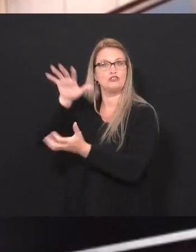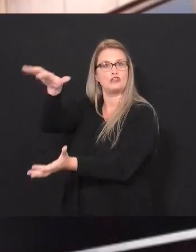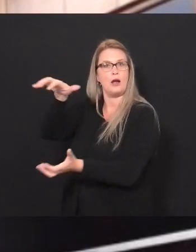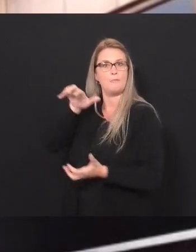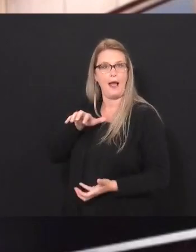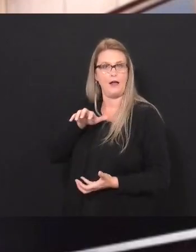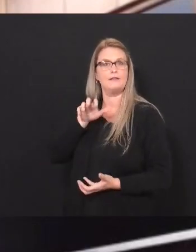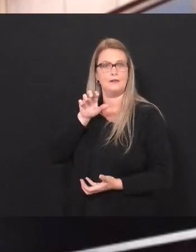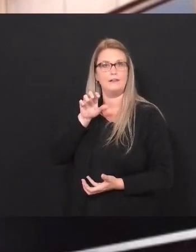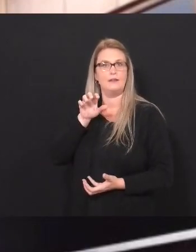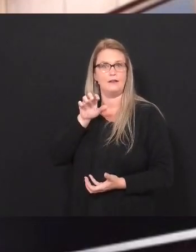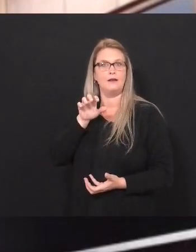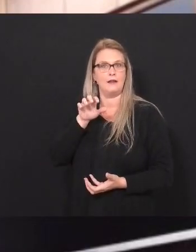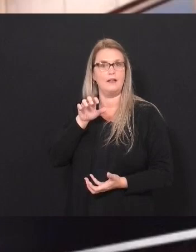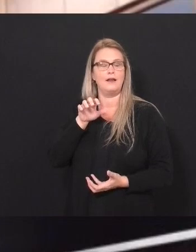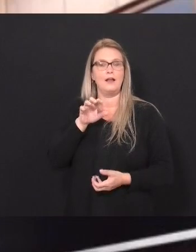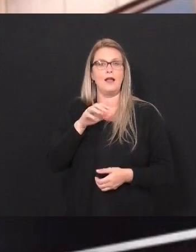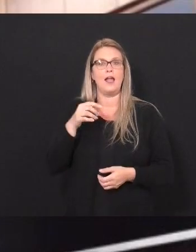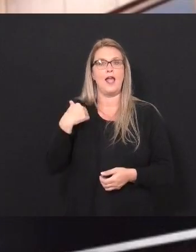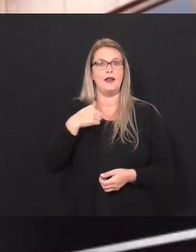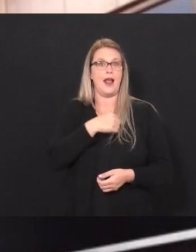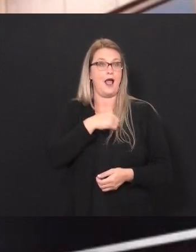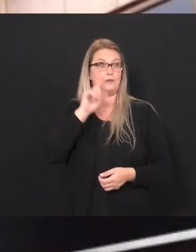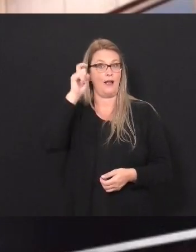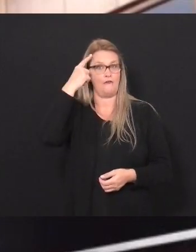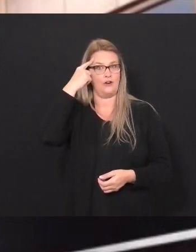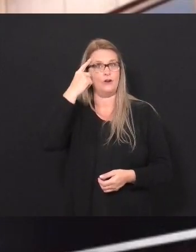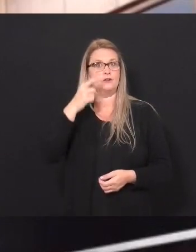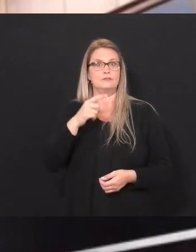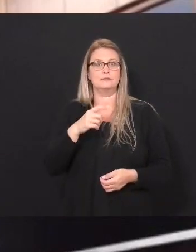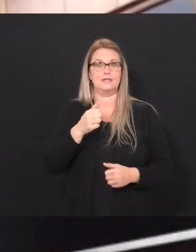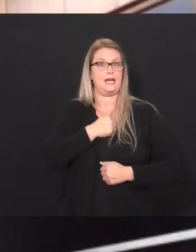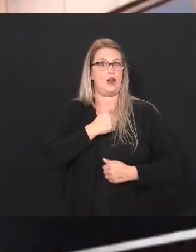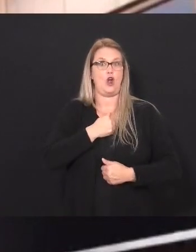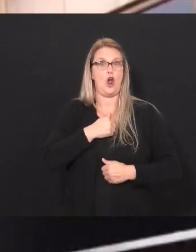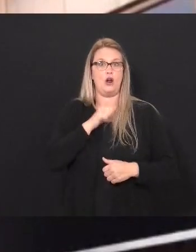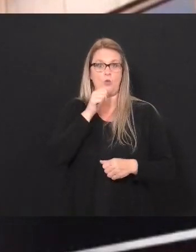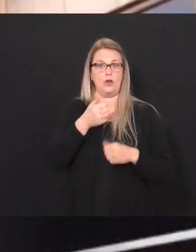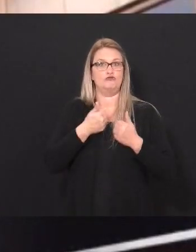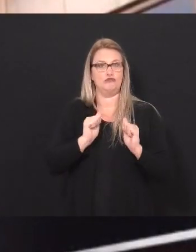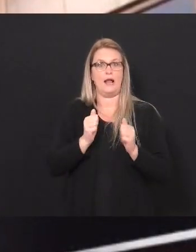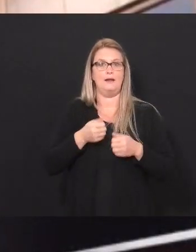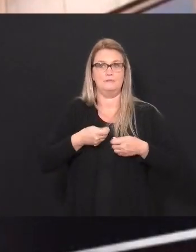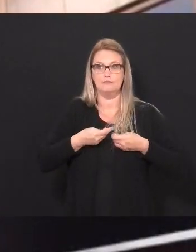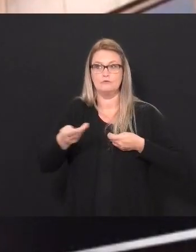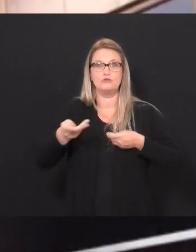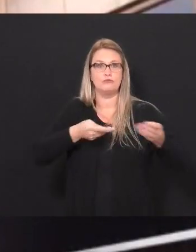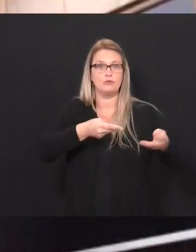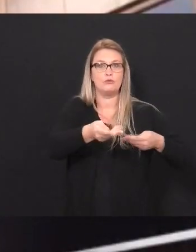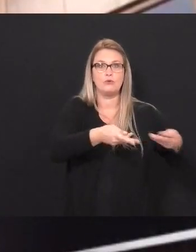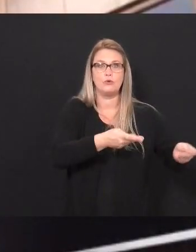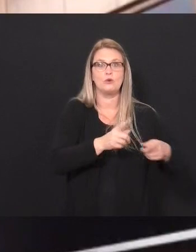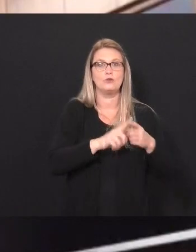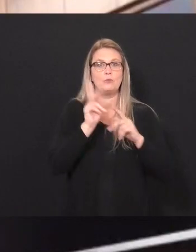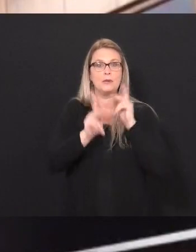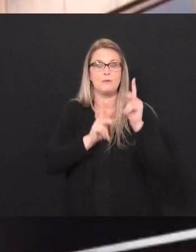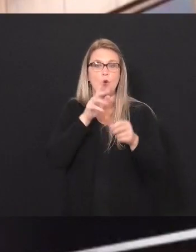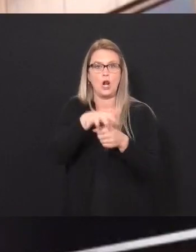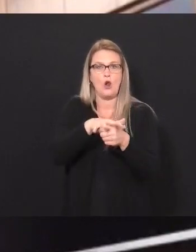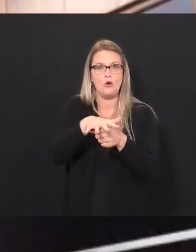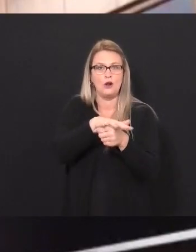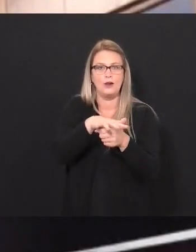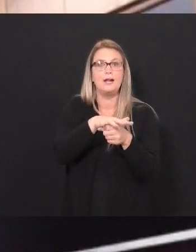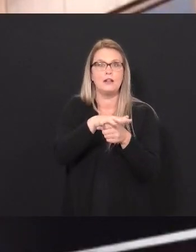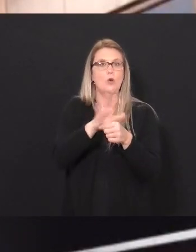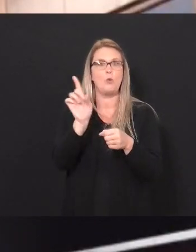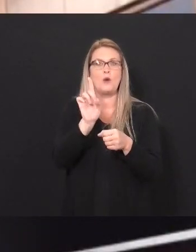Governor Justice's direction, our task force sustainment continues to try to source additional supplies globally